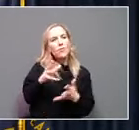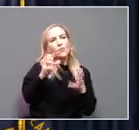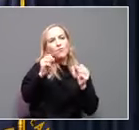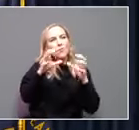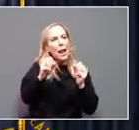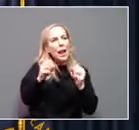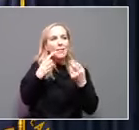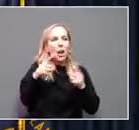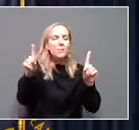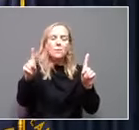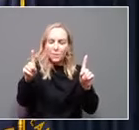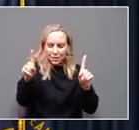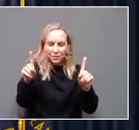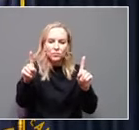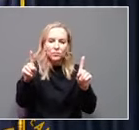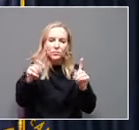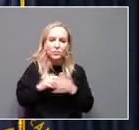accomplishment.